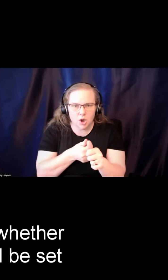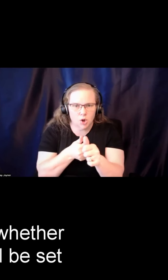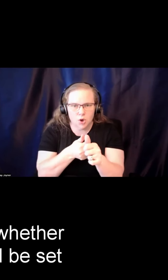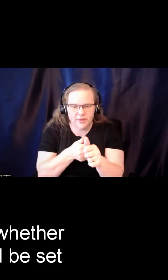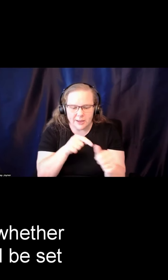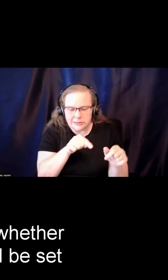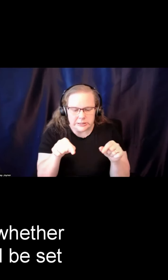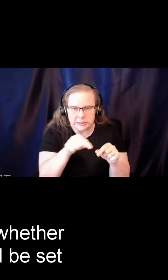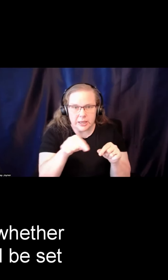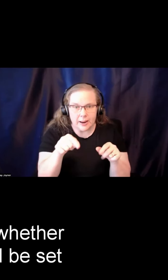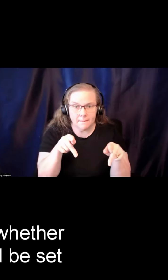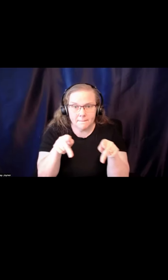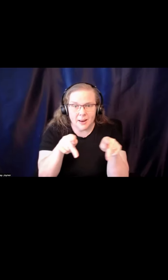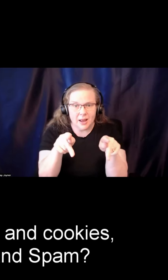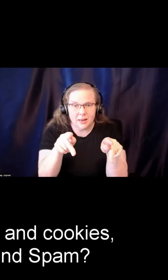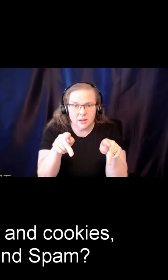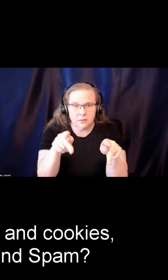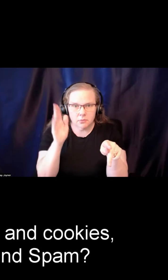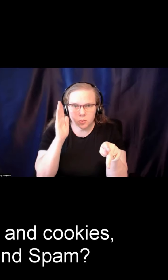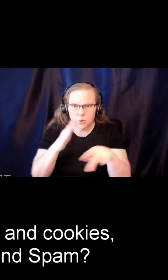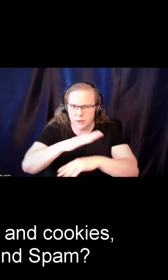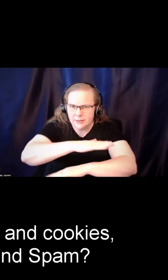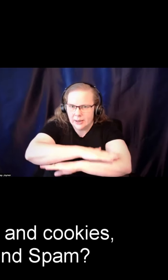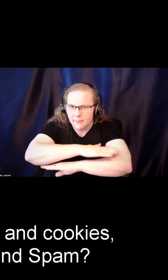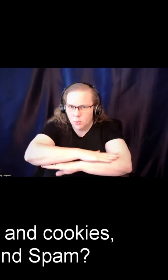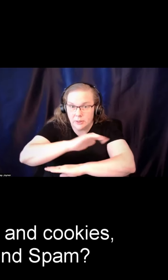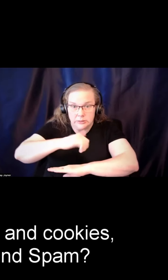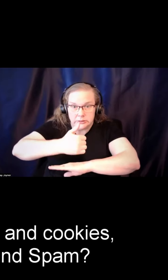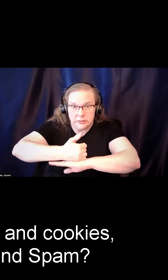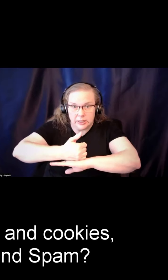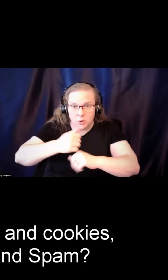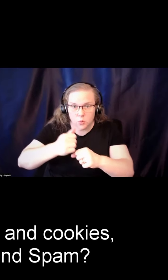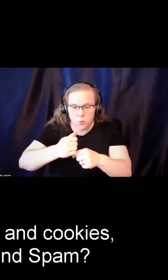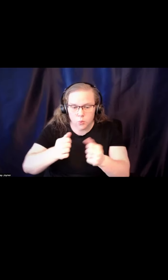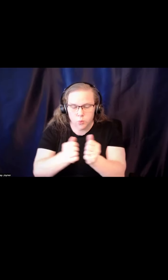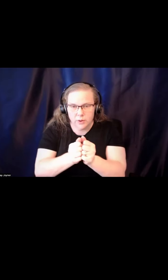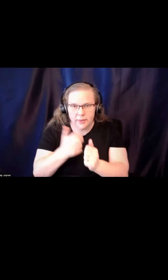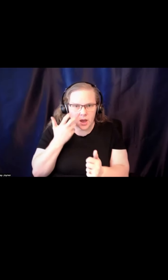Who knows whether the table will be set with hot chocolate and cookies or lima beans and